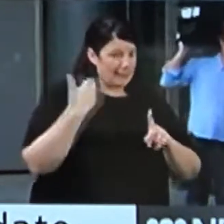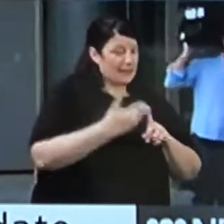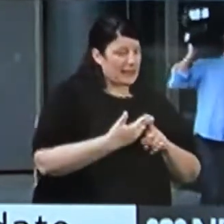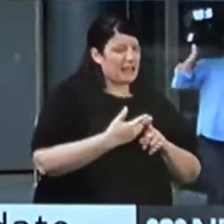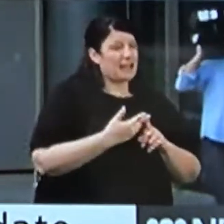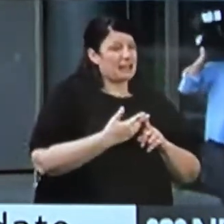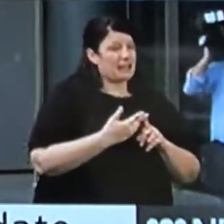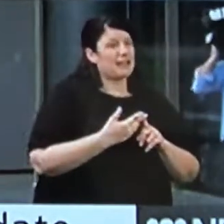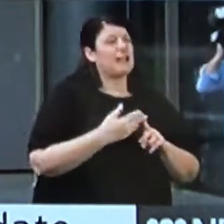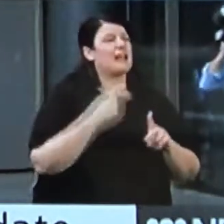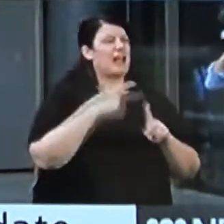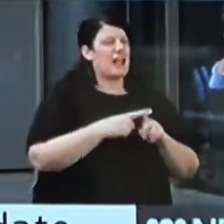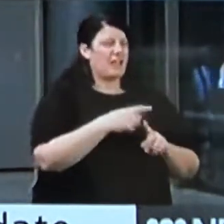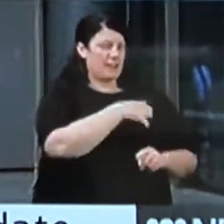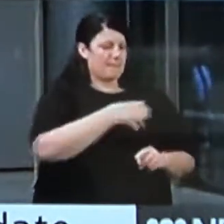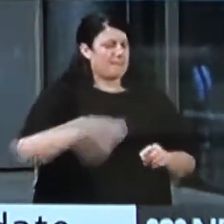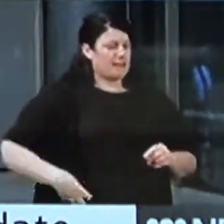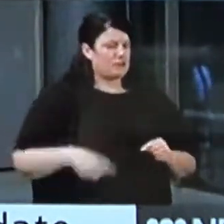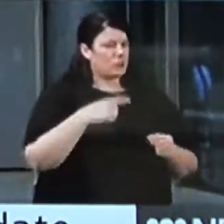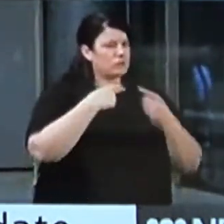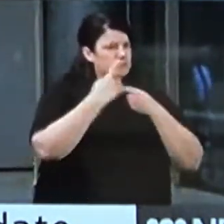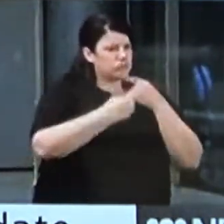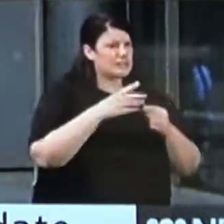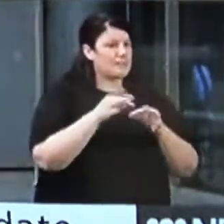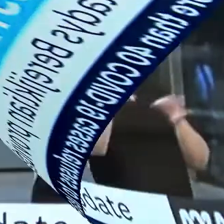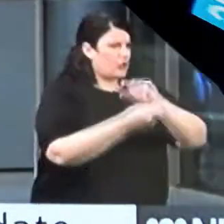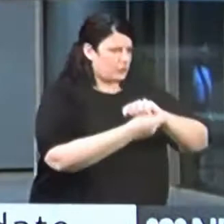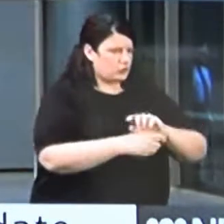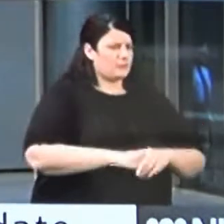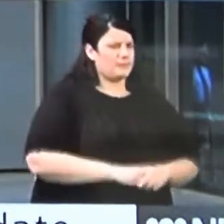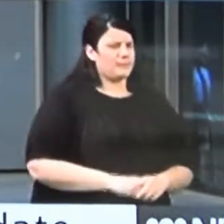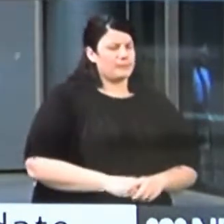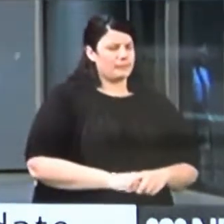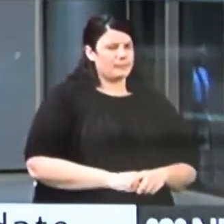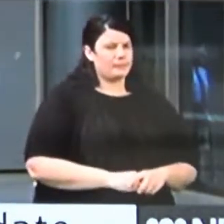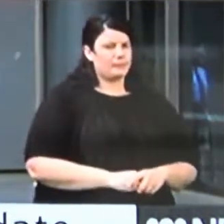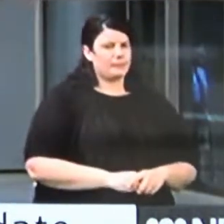new announcements in relation to relaxing some of the planning laws.